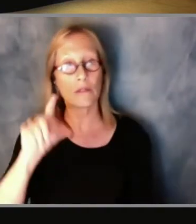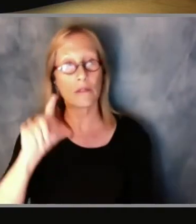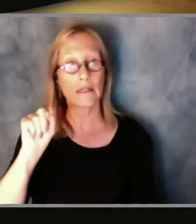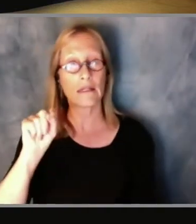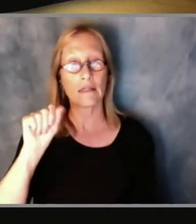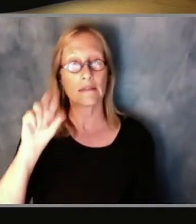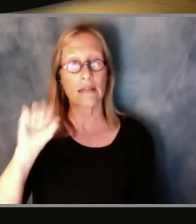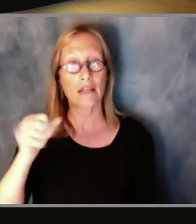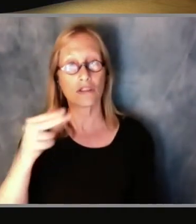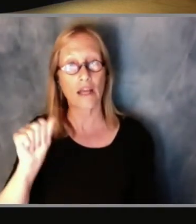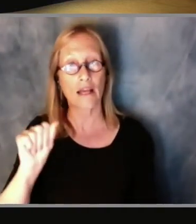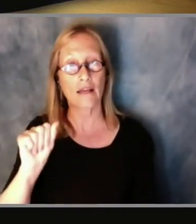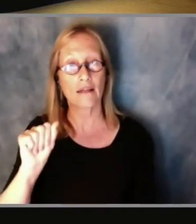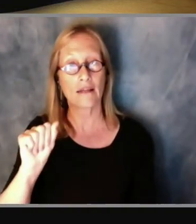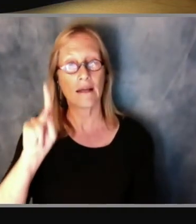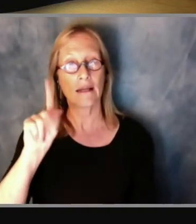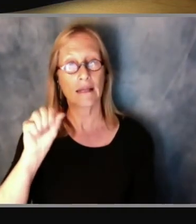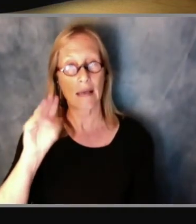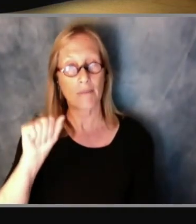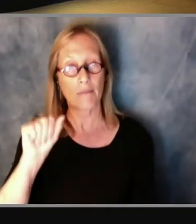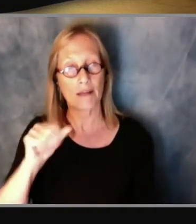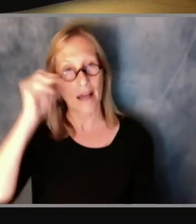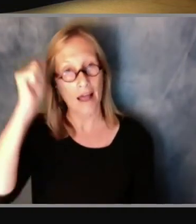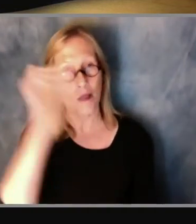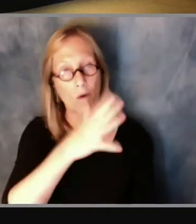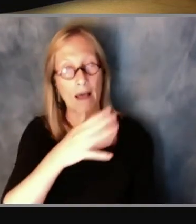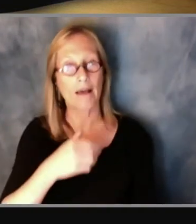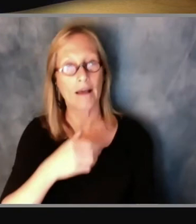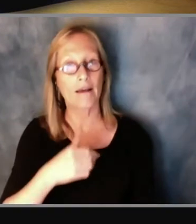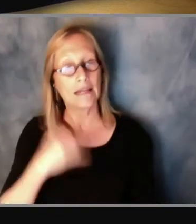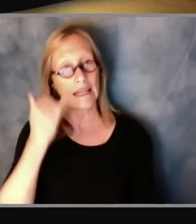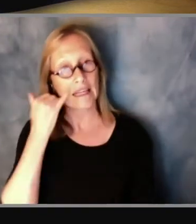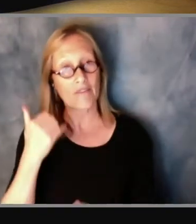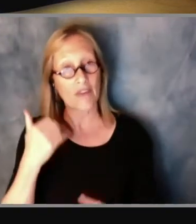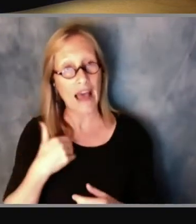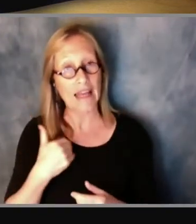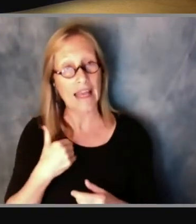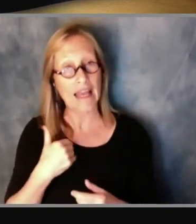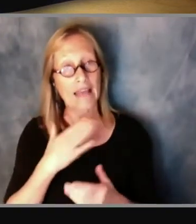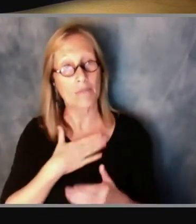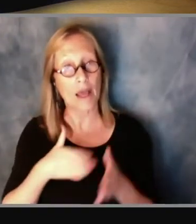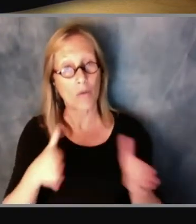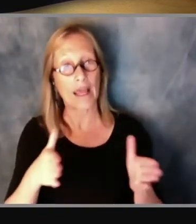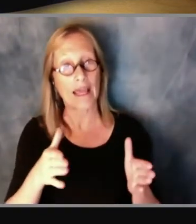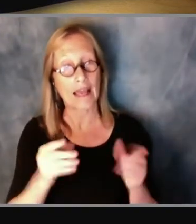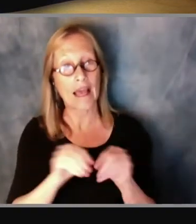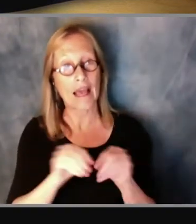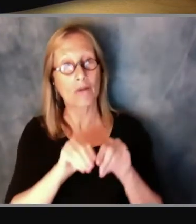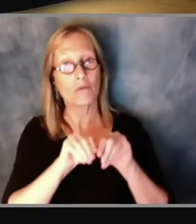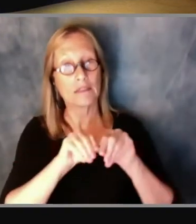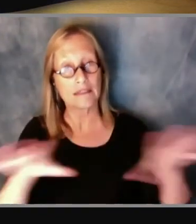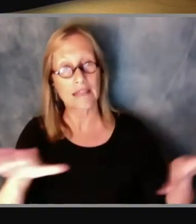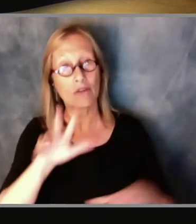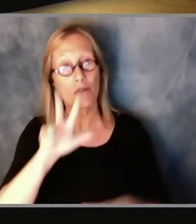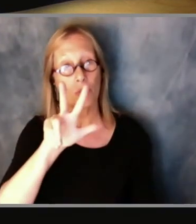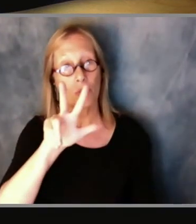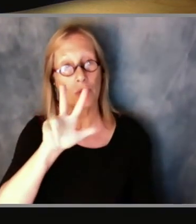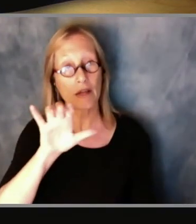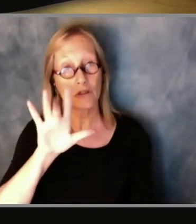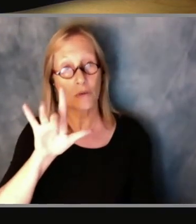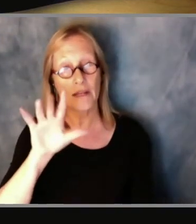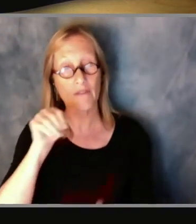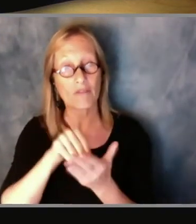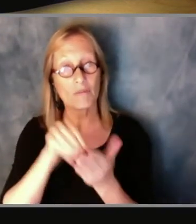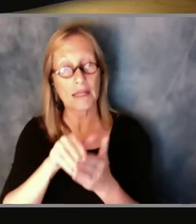Aloha, my name is Tasha Kama, and if I had my way, I would distribute that 325 million across every